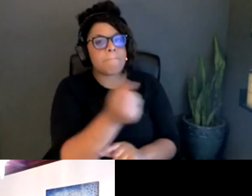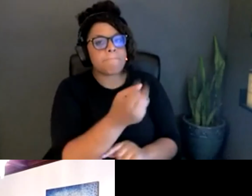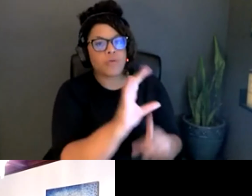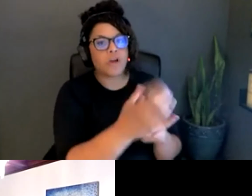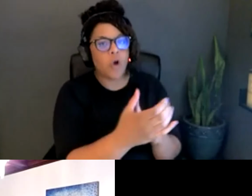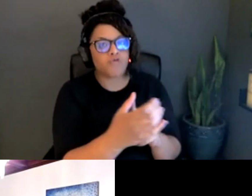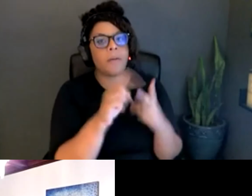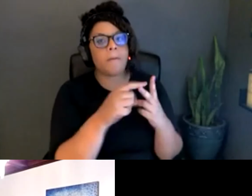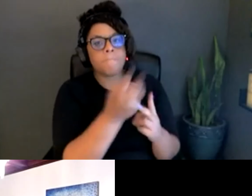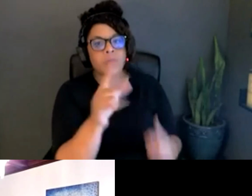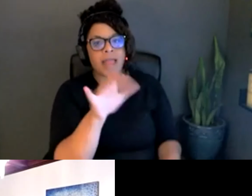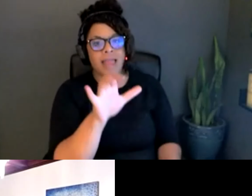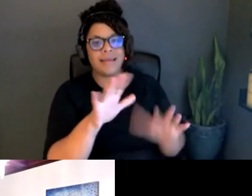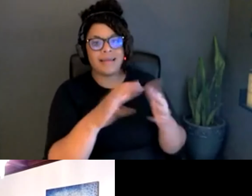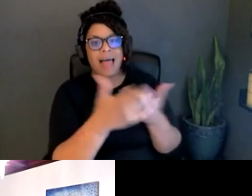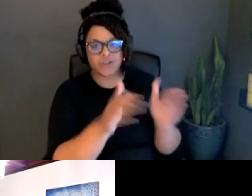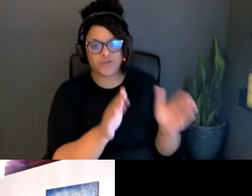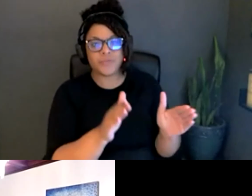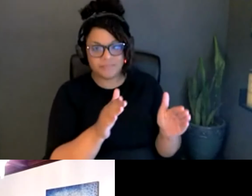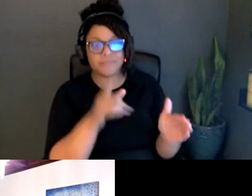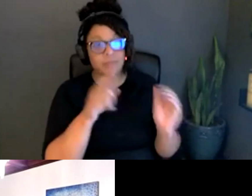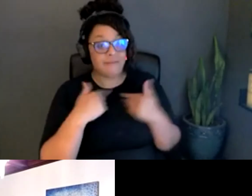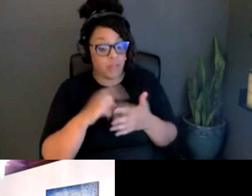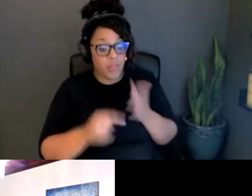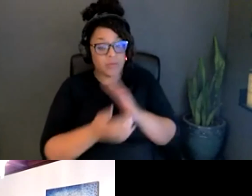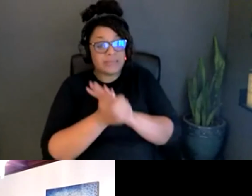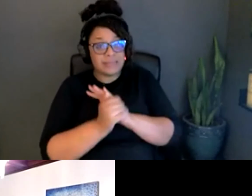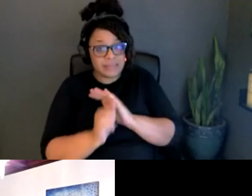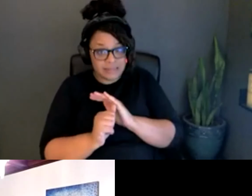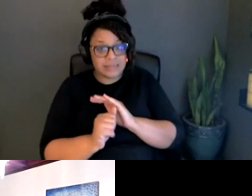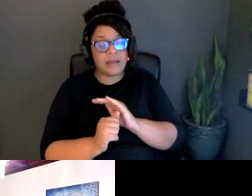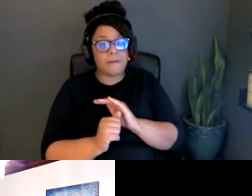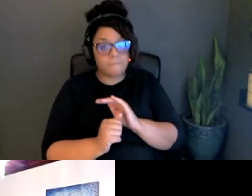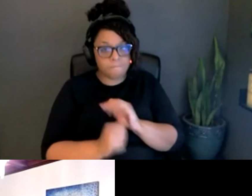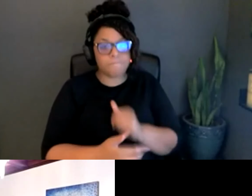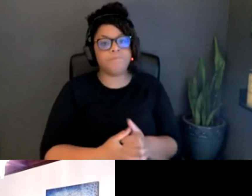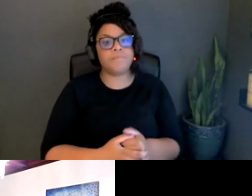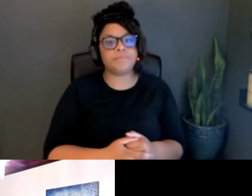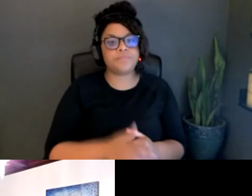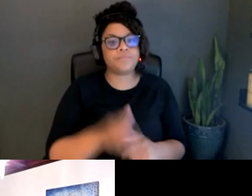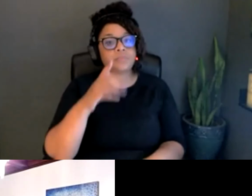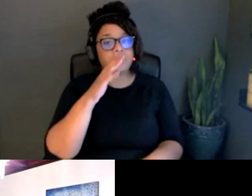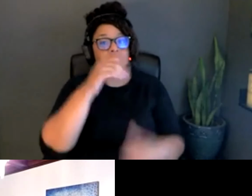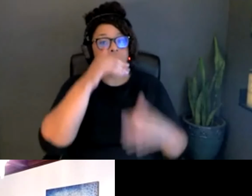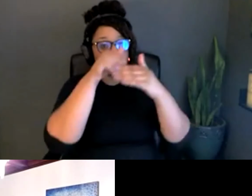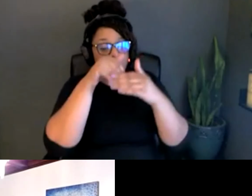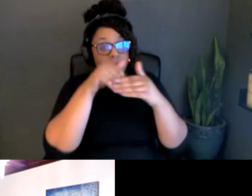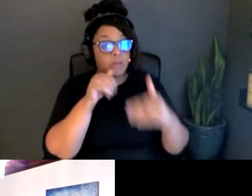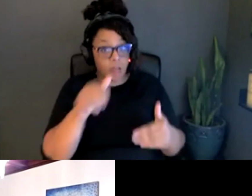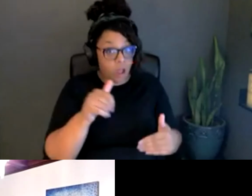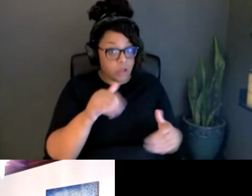multicultural, multi-ethnic classroom climate, then you're going to enter into classrooms with those